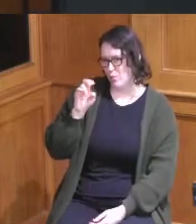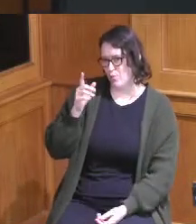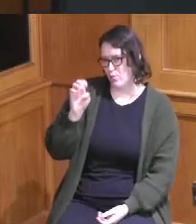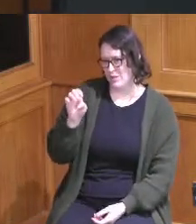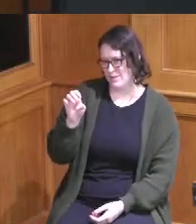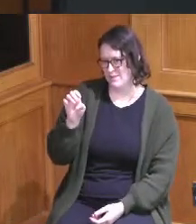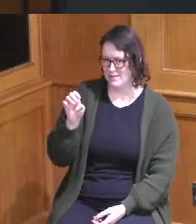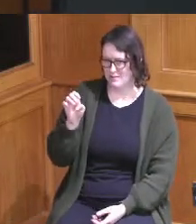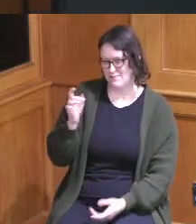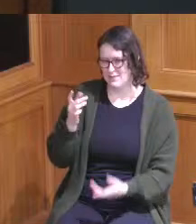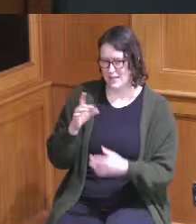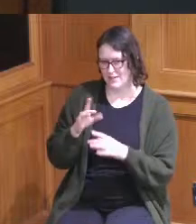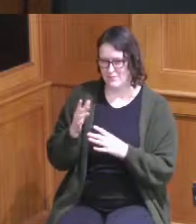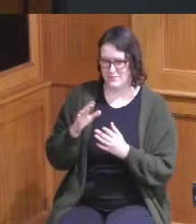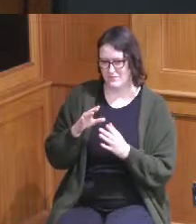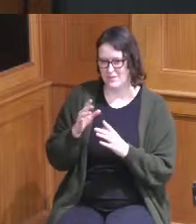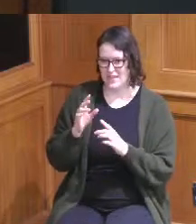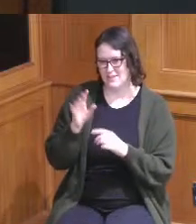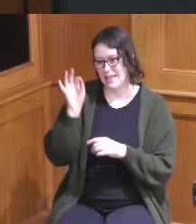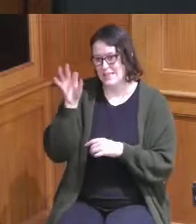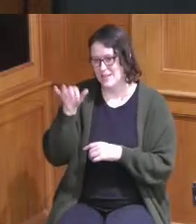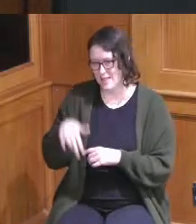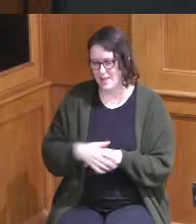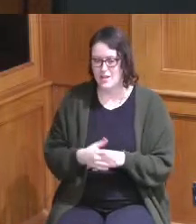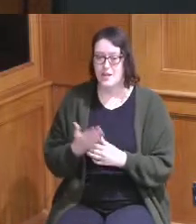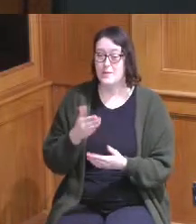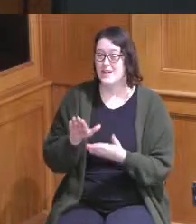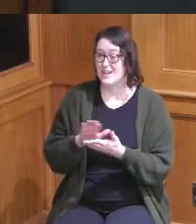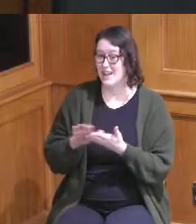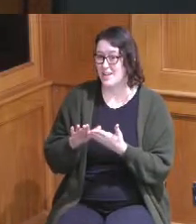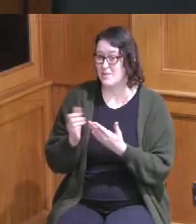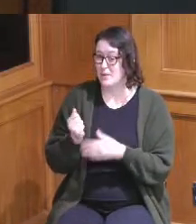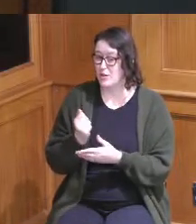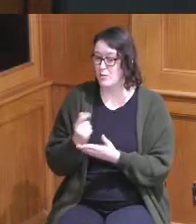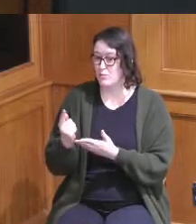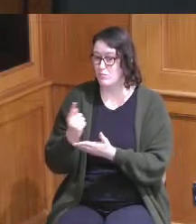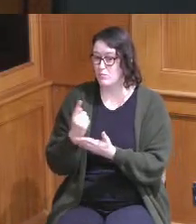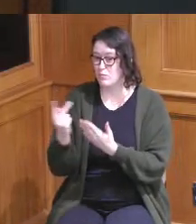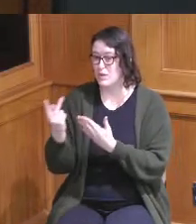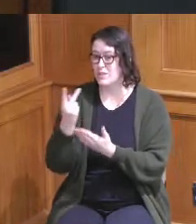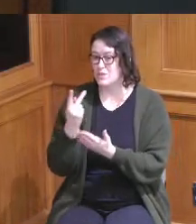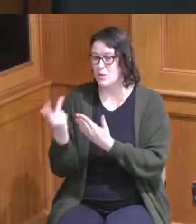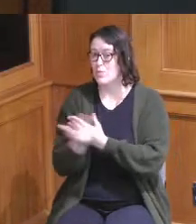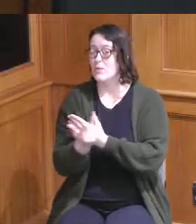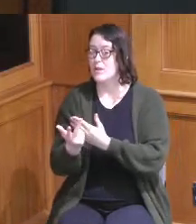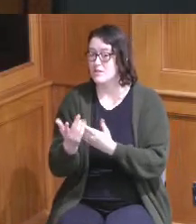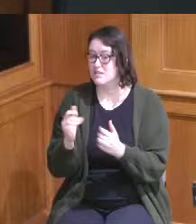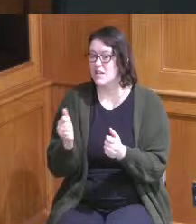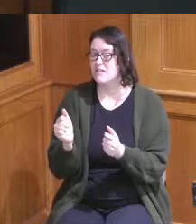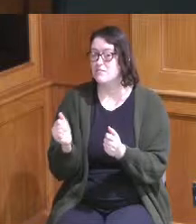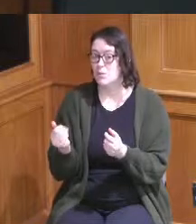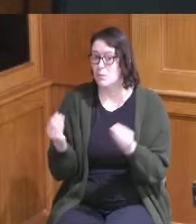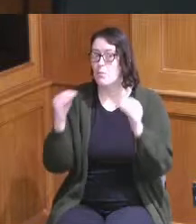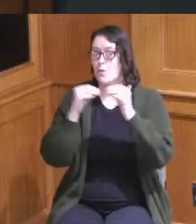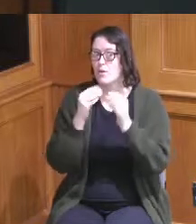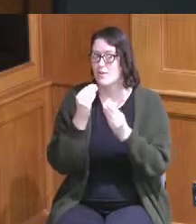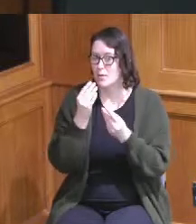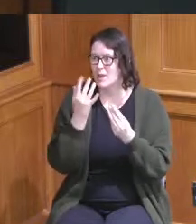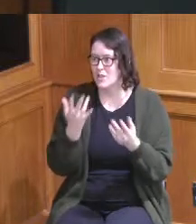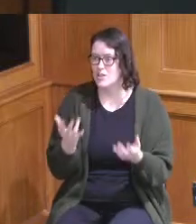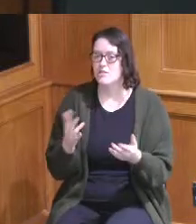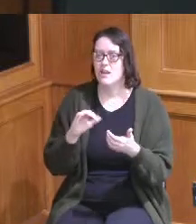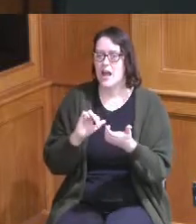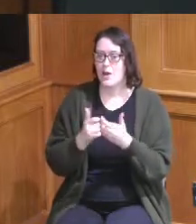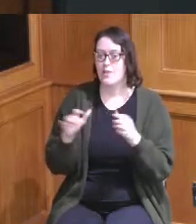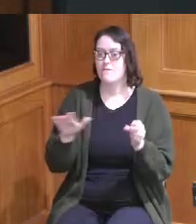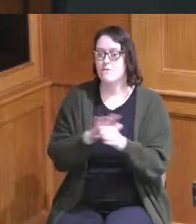this, it would be nice to have an update maybe in a few weeks so that we have a better sense of how things went generally, and